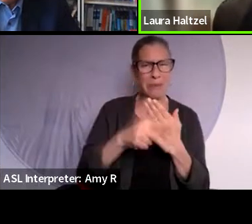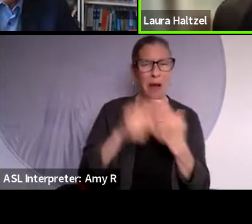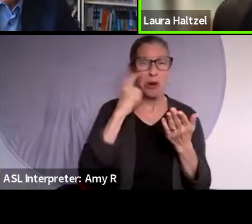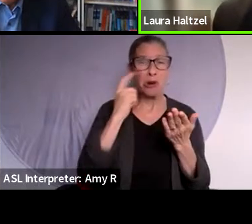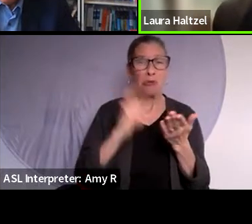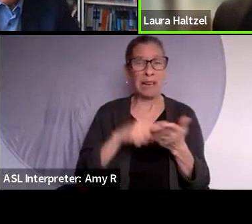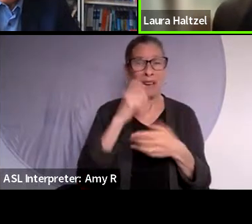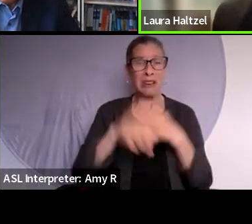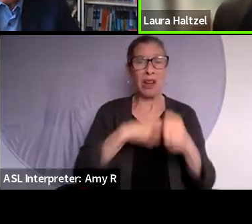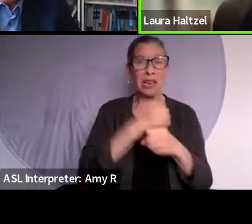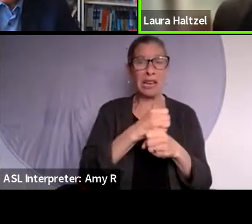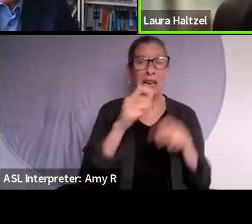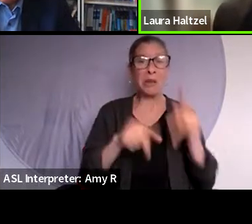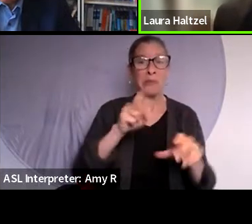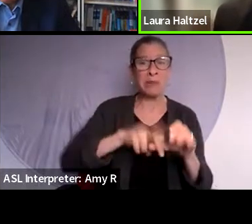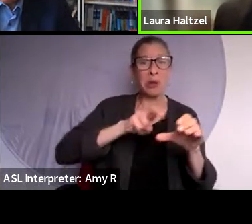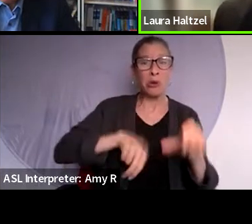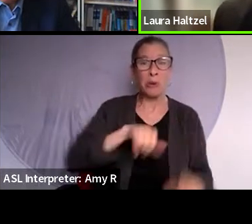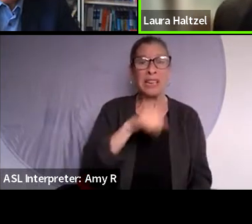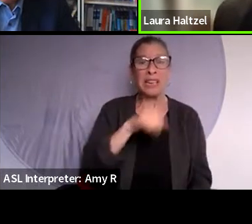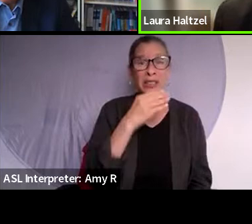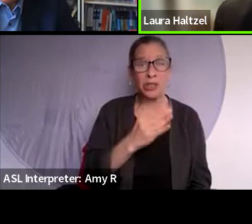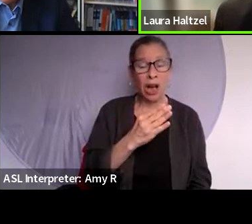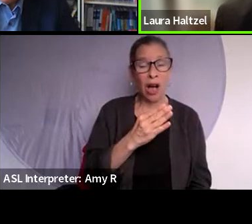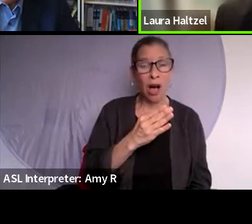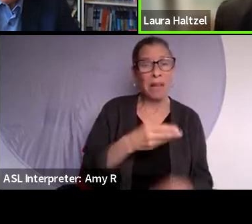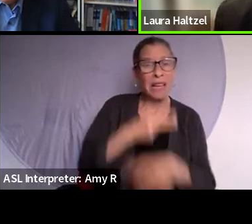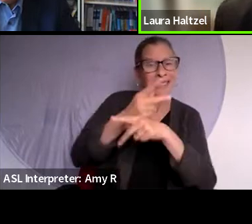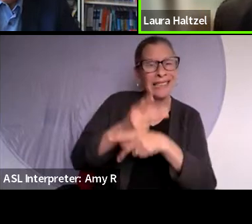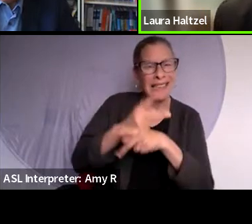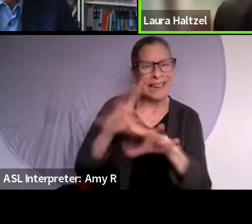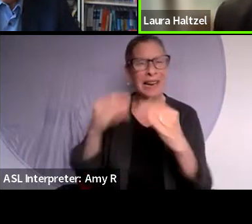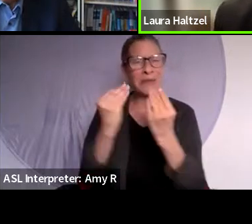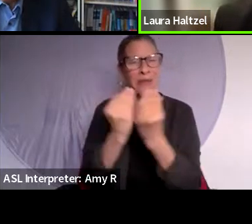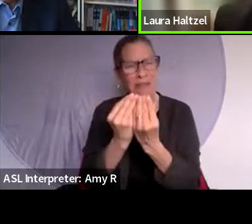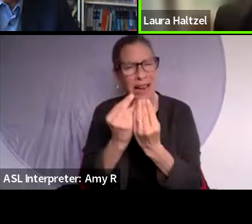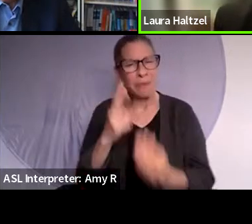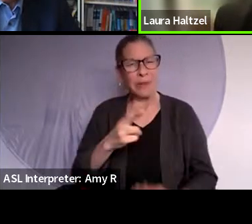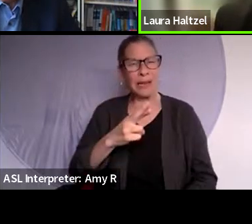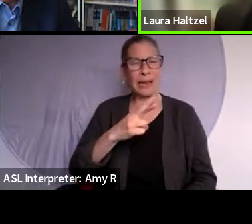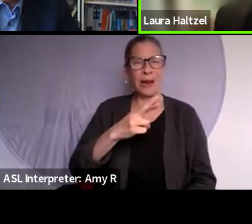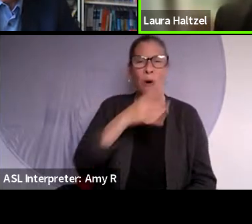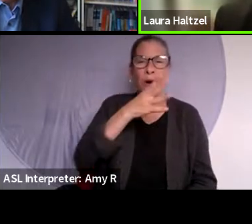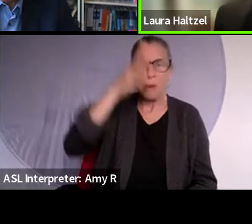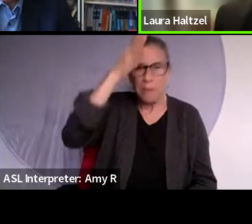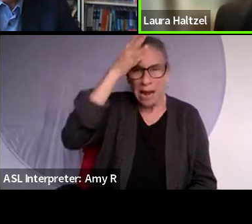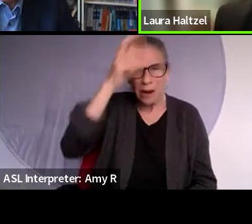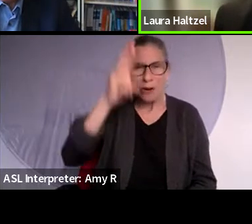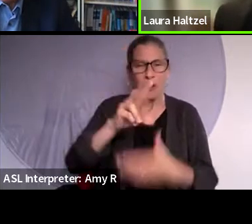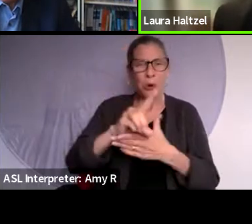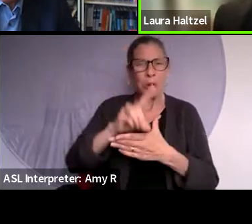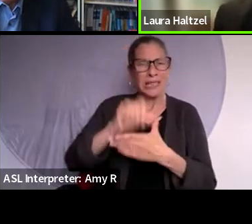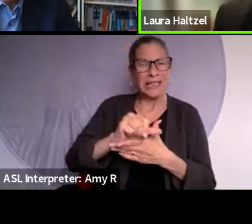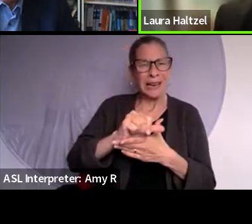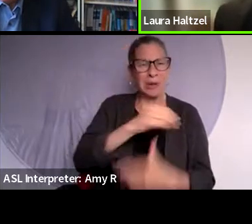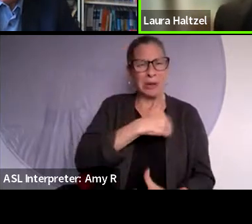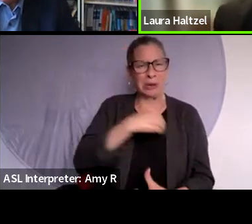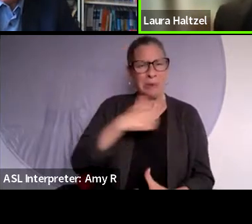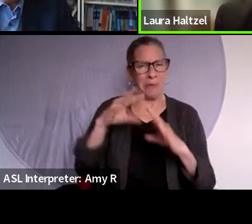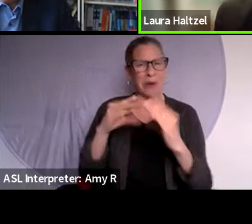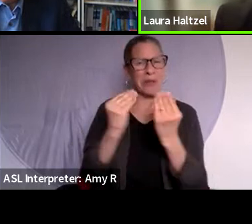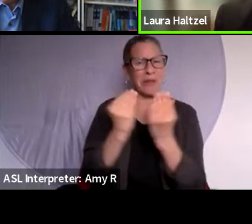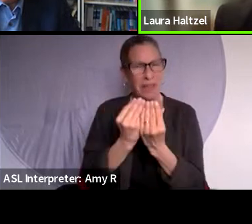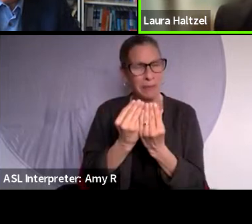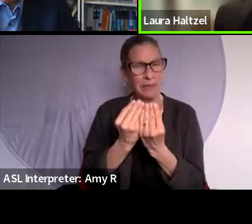that people have taken out of the workforce in order to provide these unpaid skills, and trying to